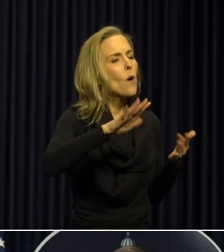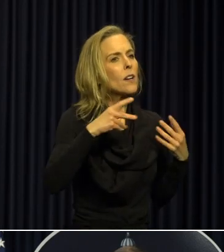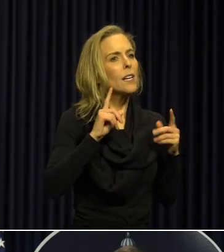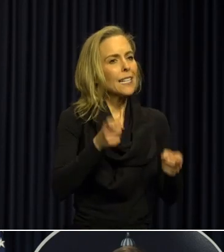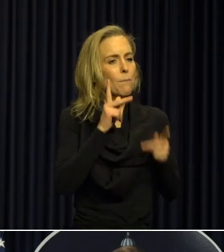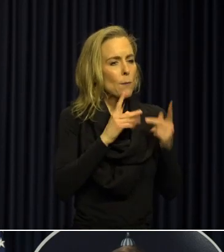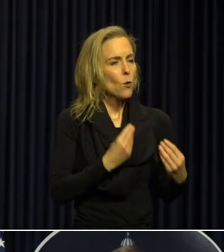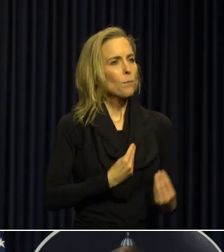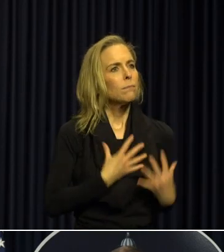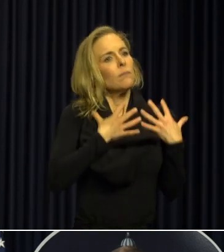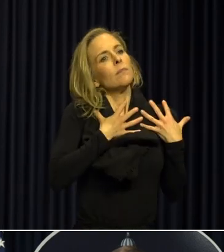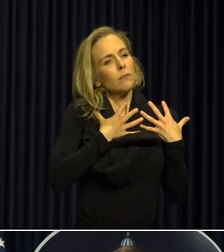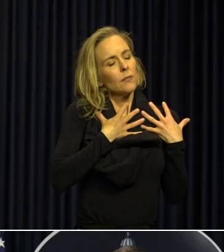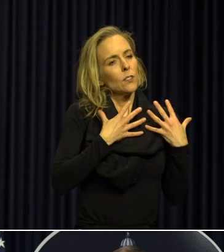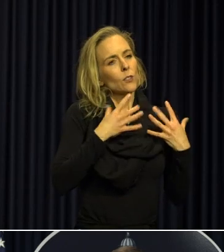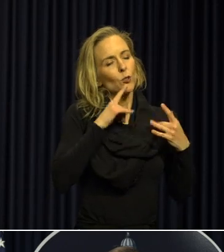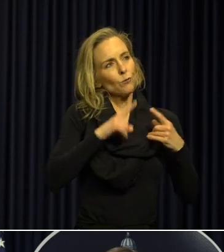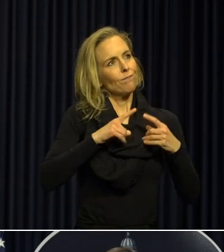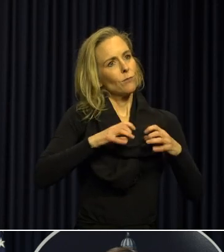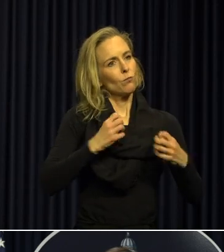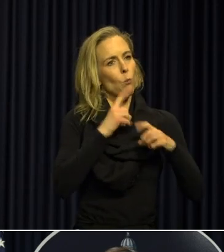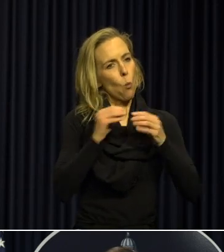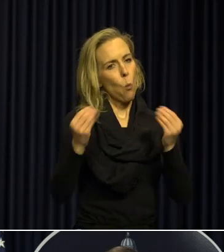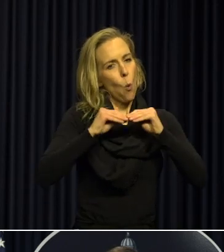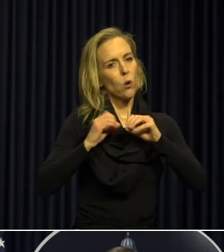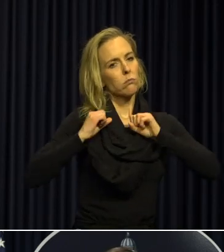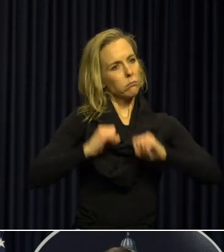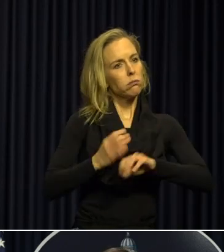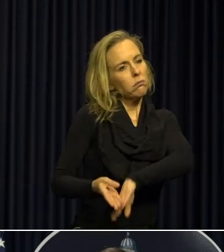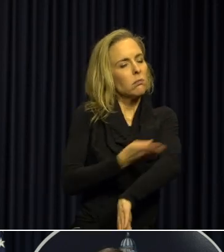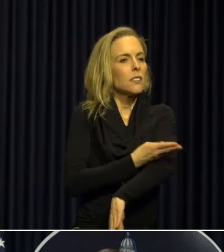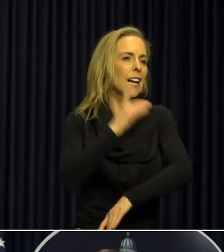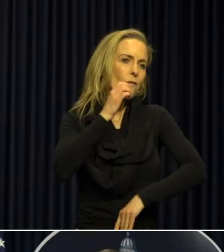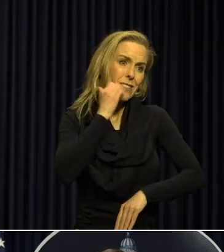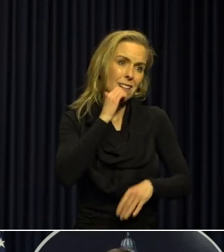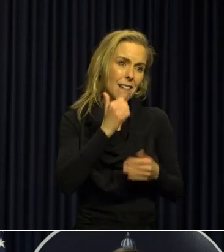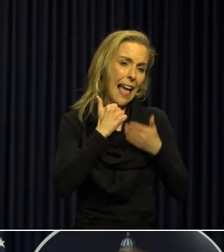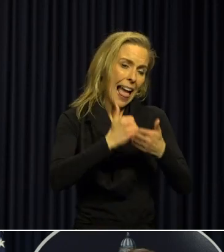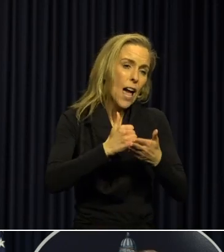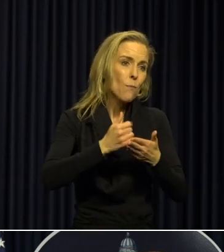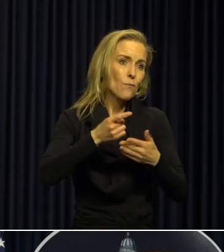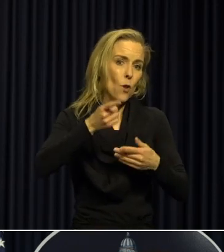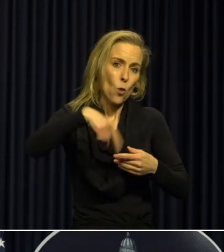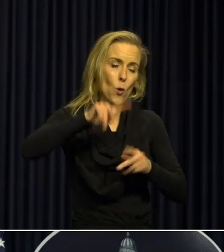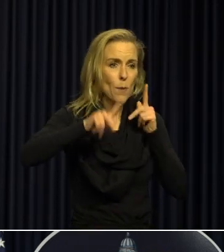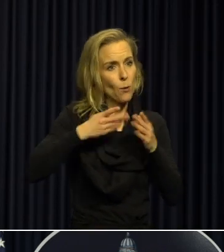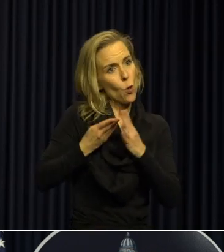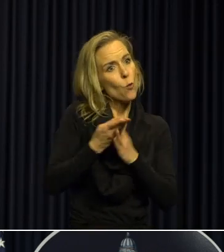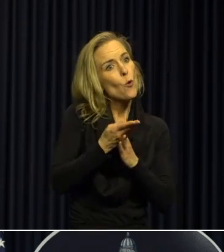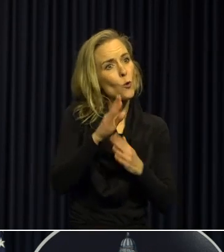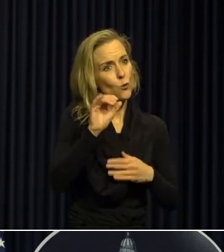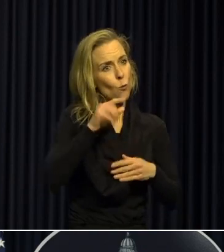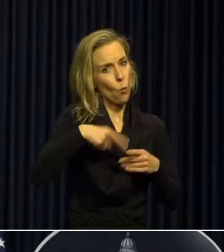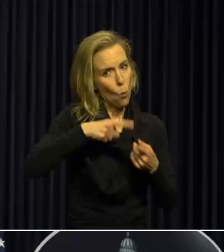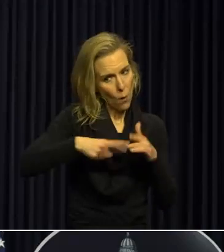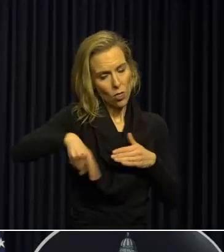reserve and strength for days. Just taking a little bit of time can help somebody else get through what they're going through.